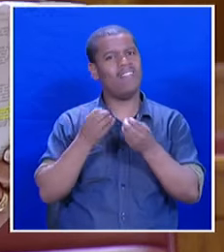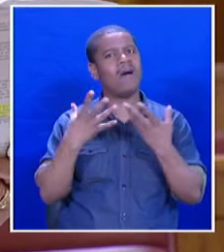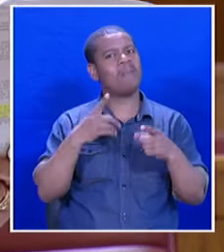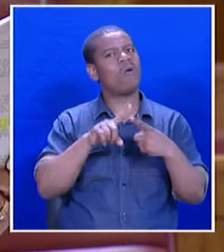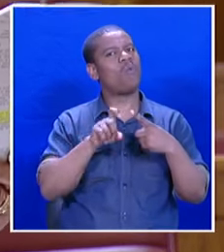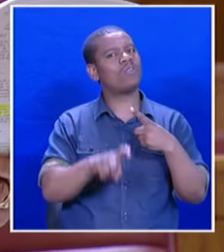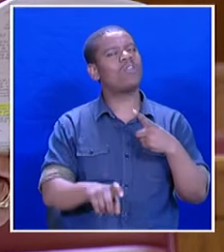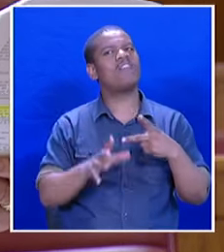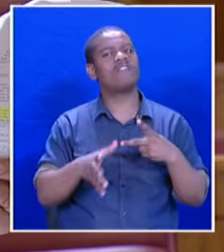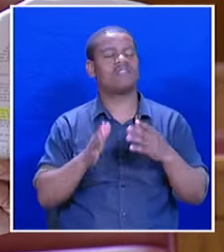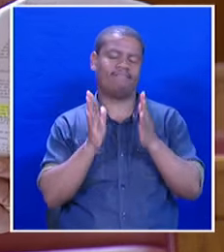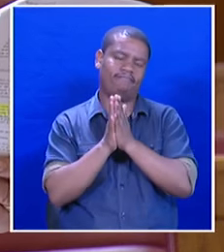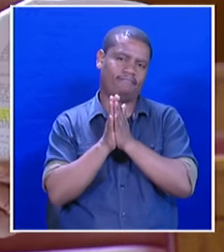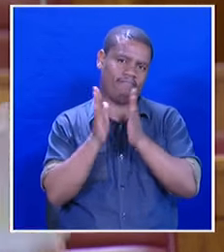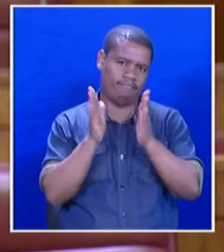Lingen,